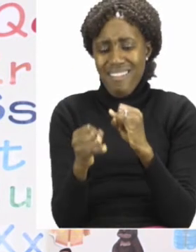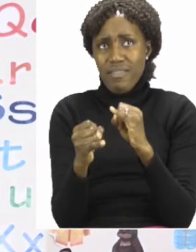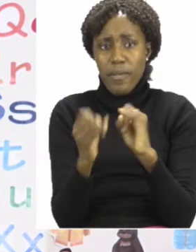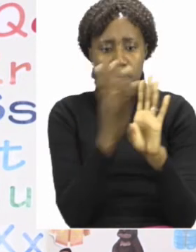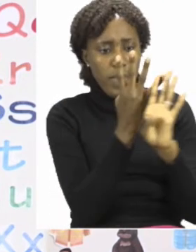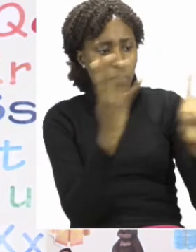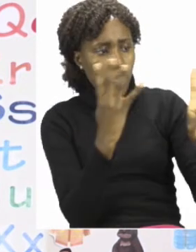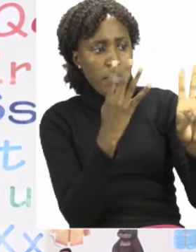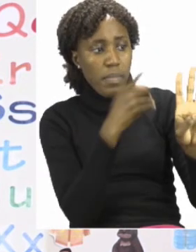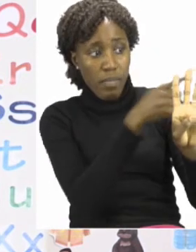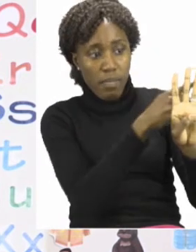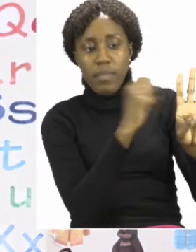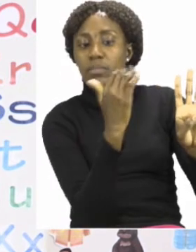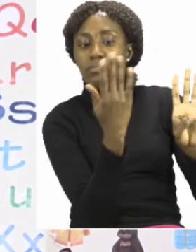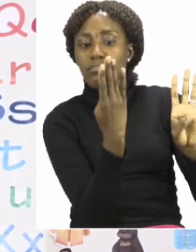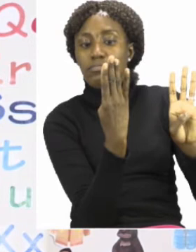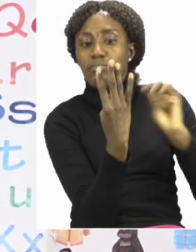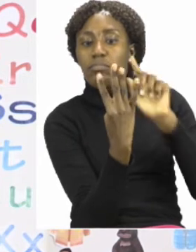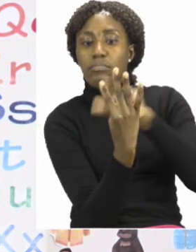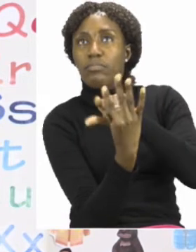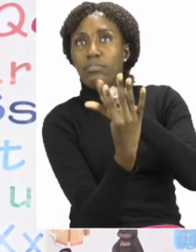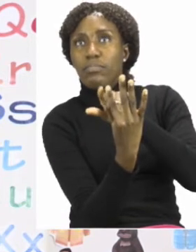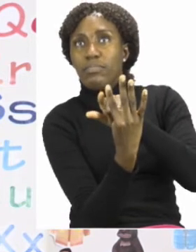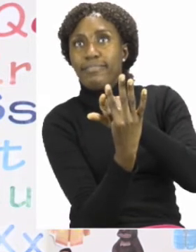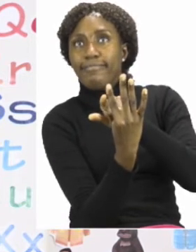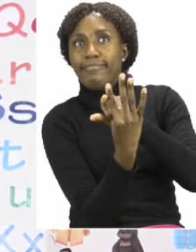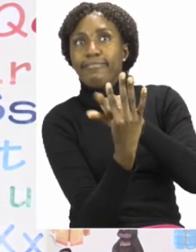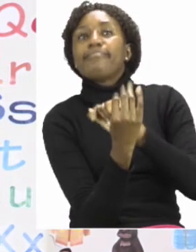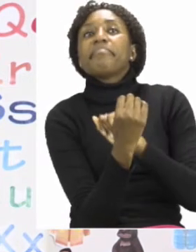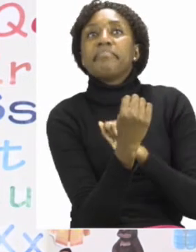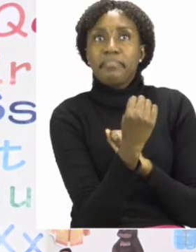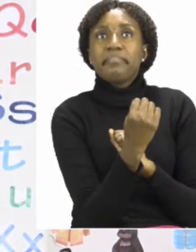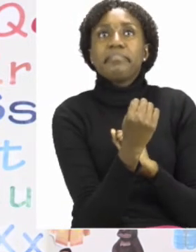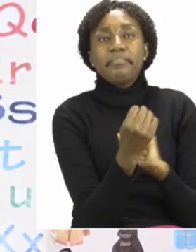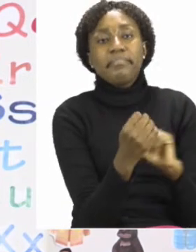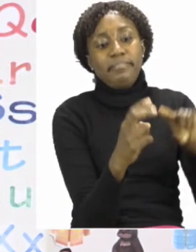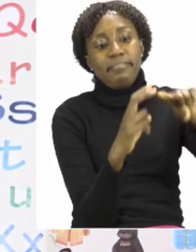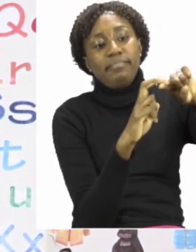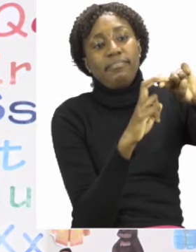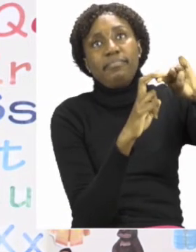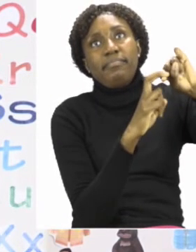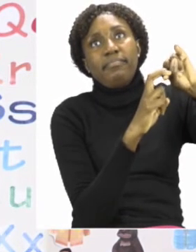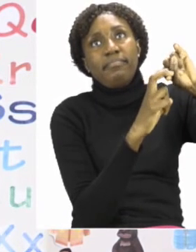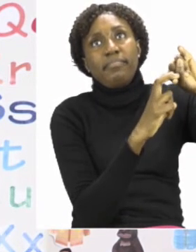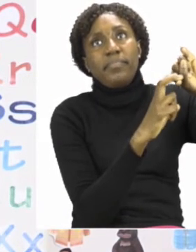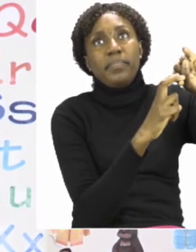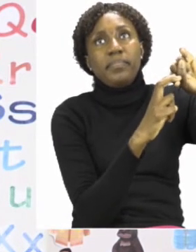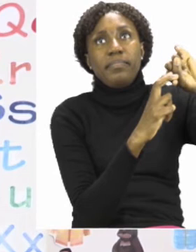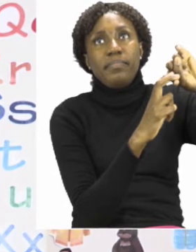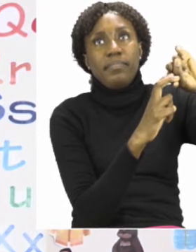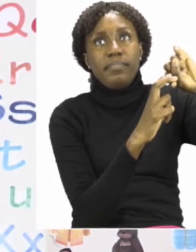last, we're talking about the animal that is standing at the back. In this case, if we are saying our giraffe